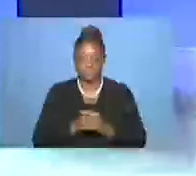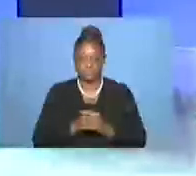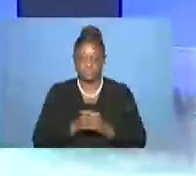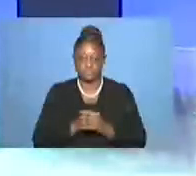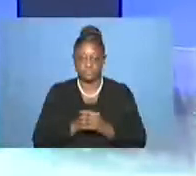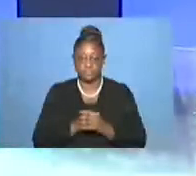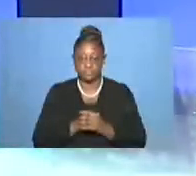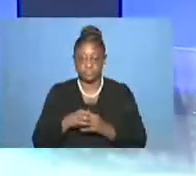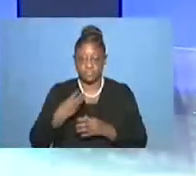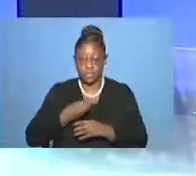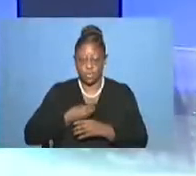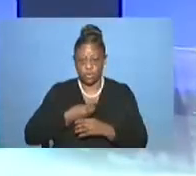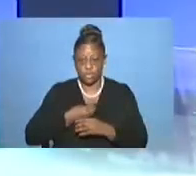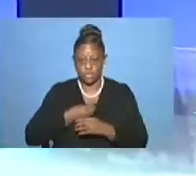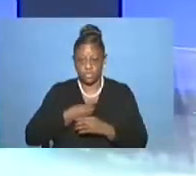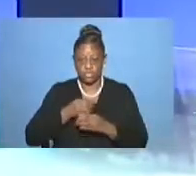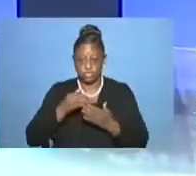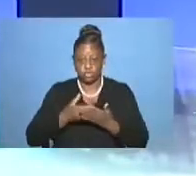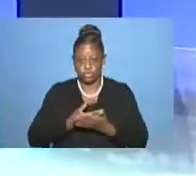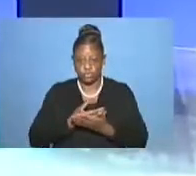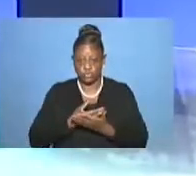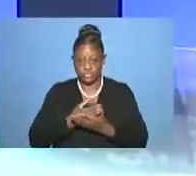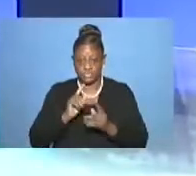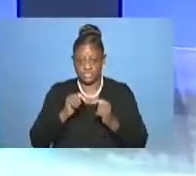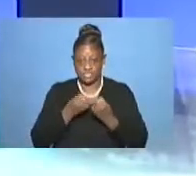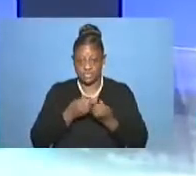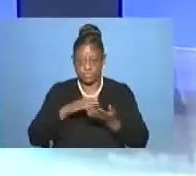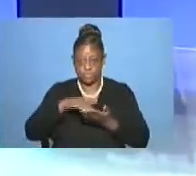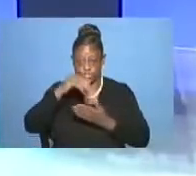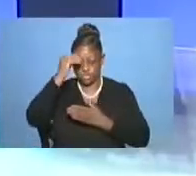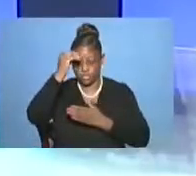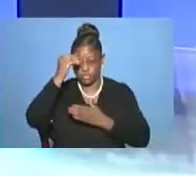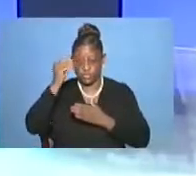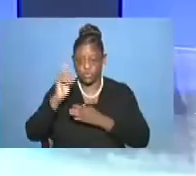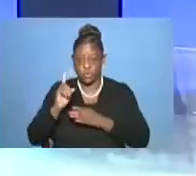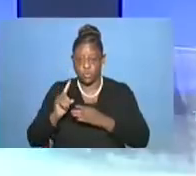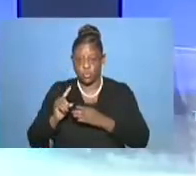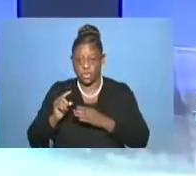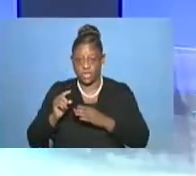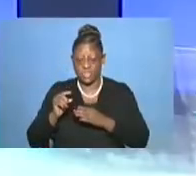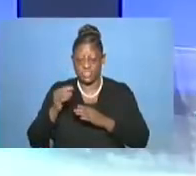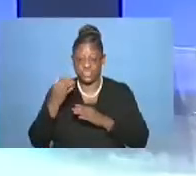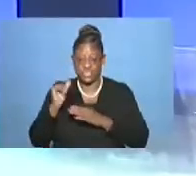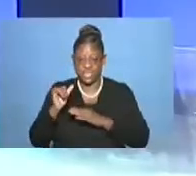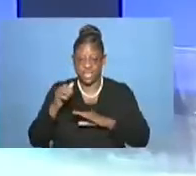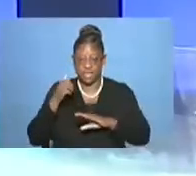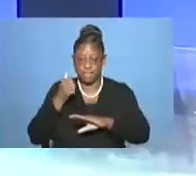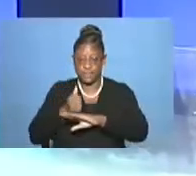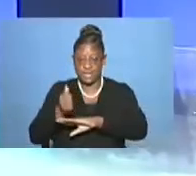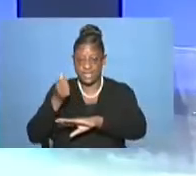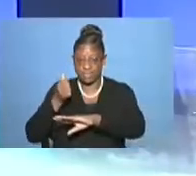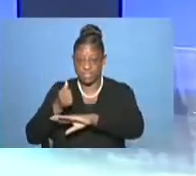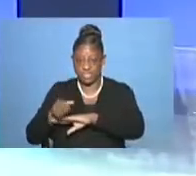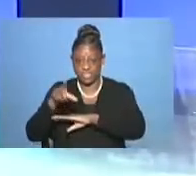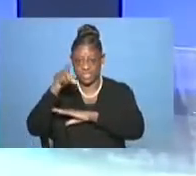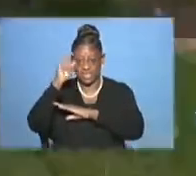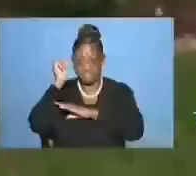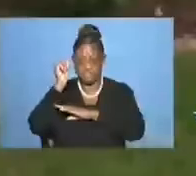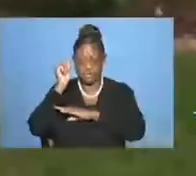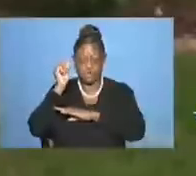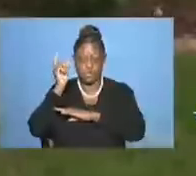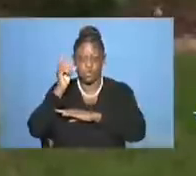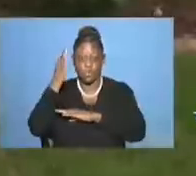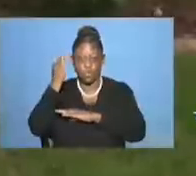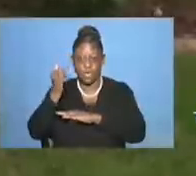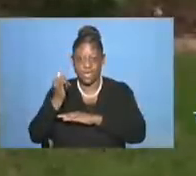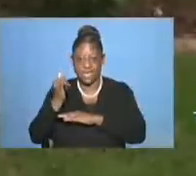A news team has learned that Grand Bahama residents are reportedly blaming the government for the Grand Lucayan Resort deal falling through.